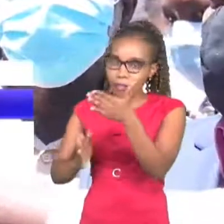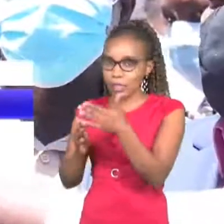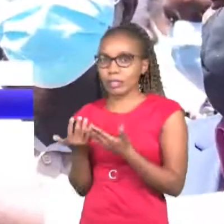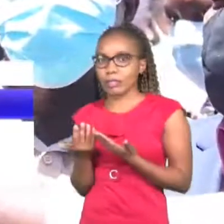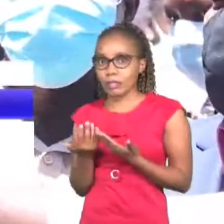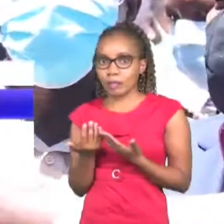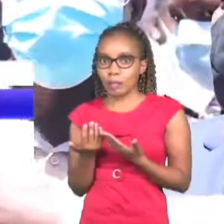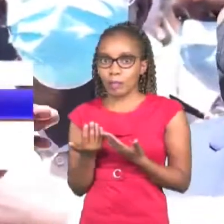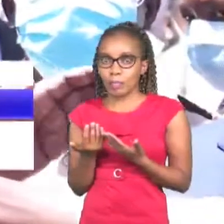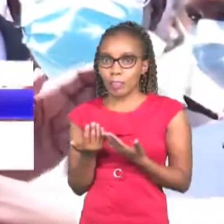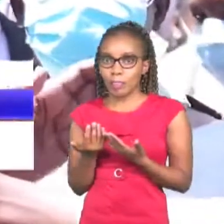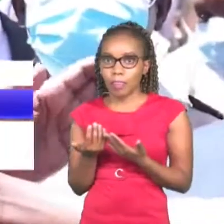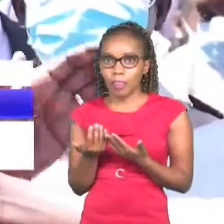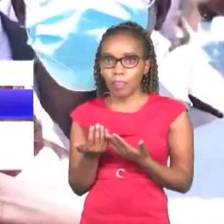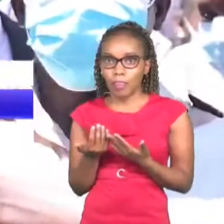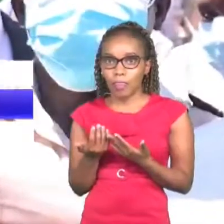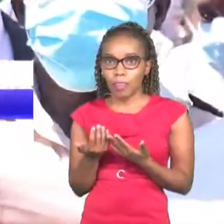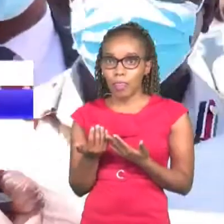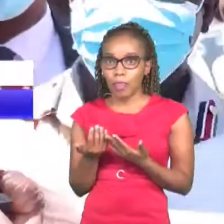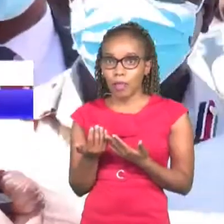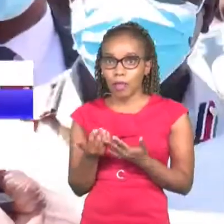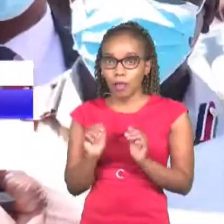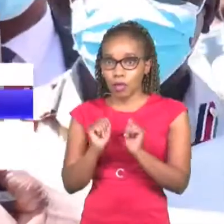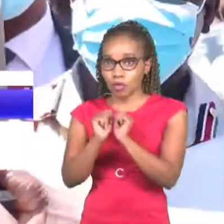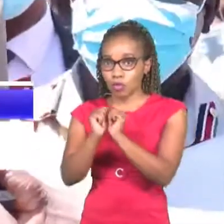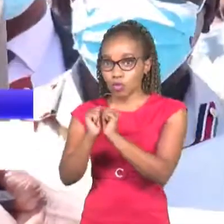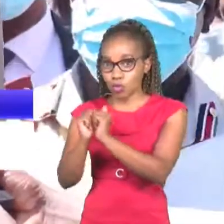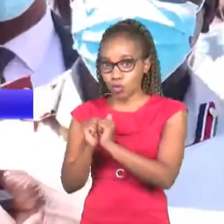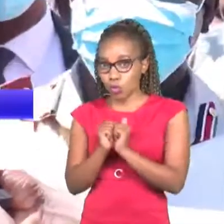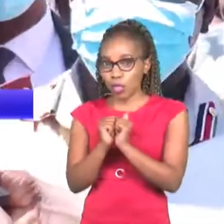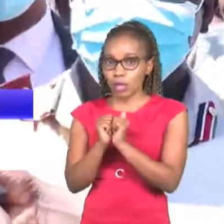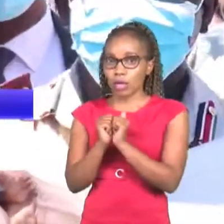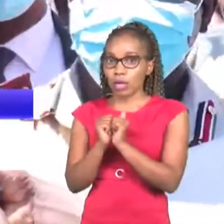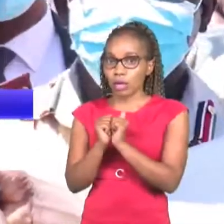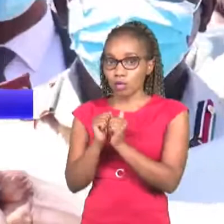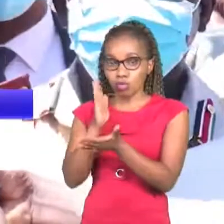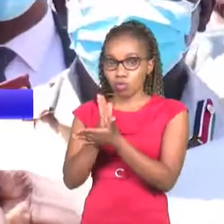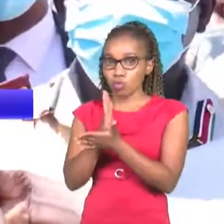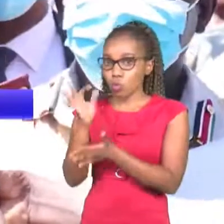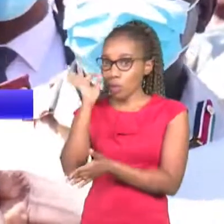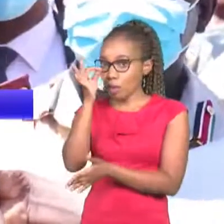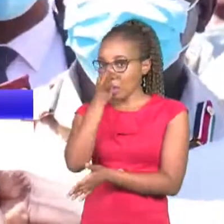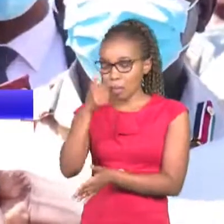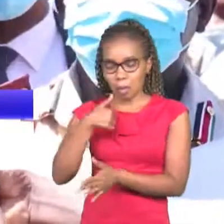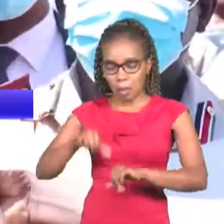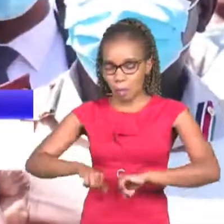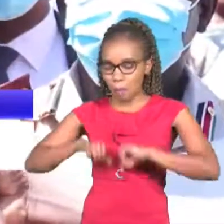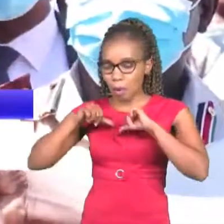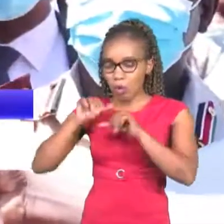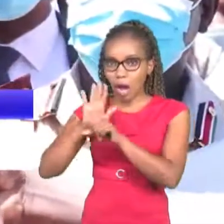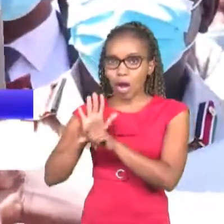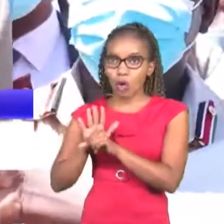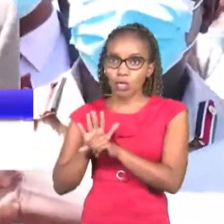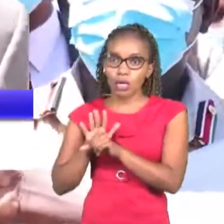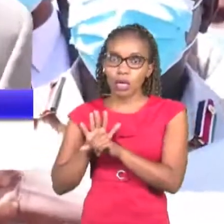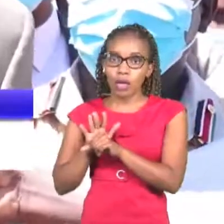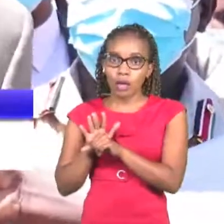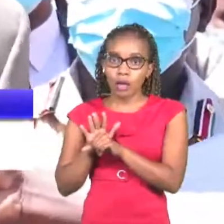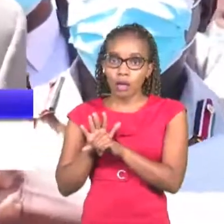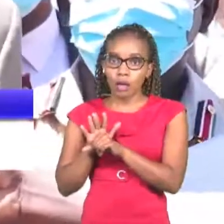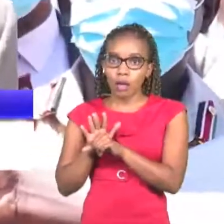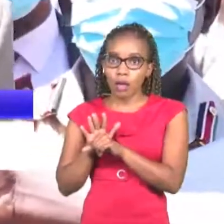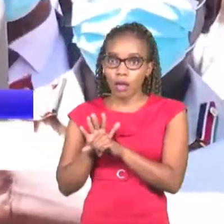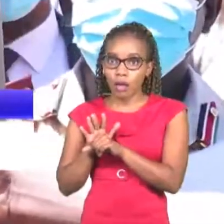there. I was accompanied by Mheshimiwa Nyeri, very proud indeed that this being the best